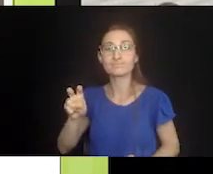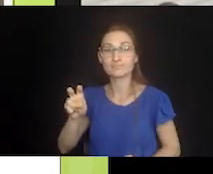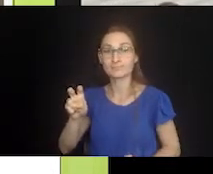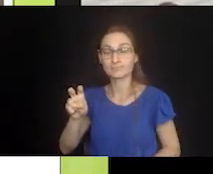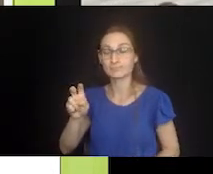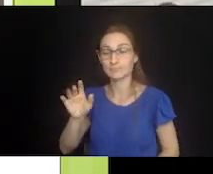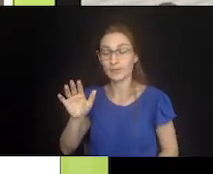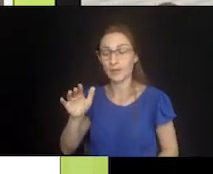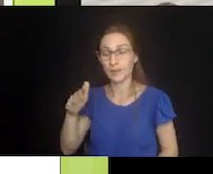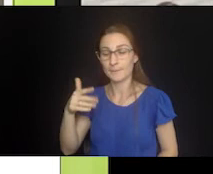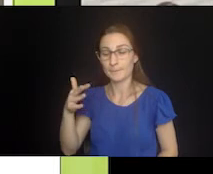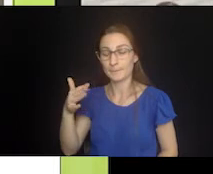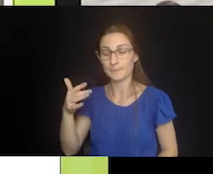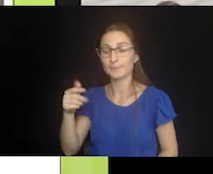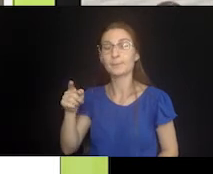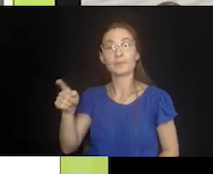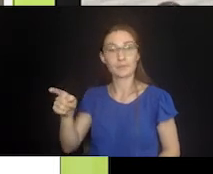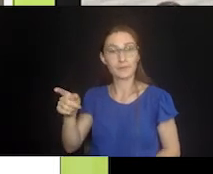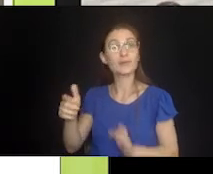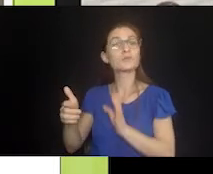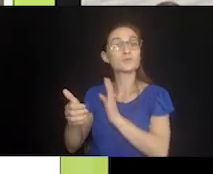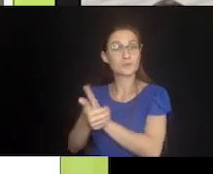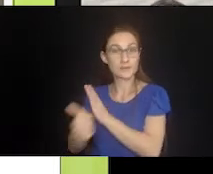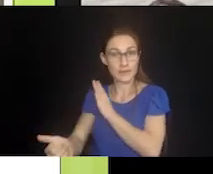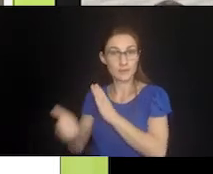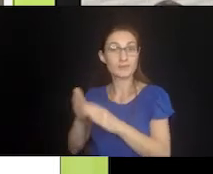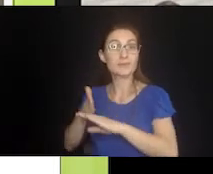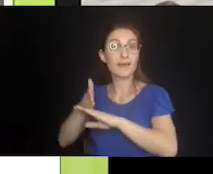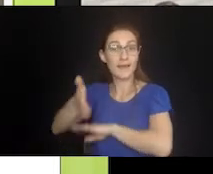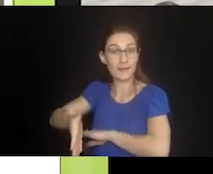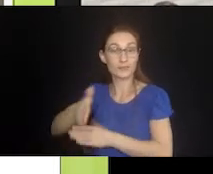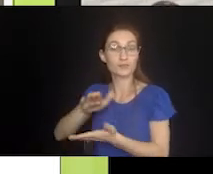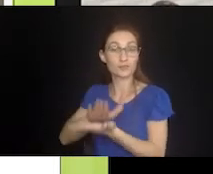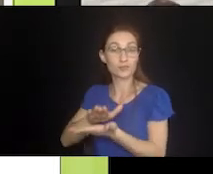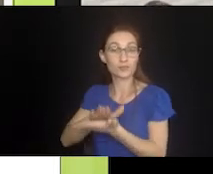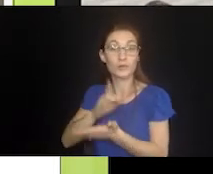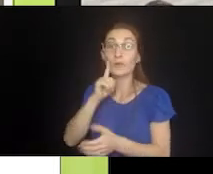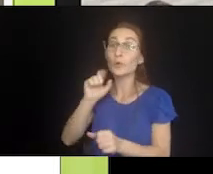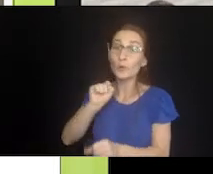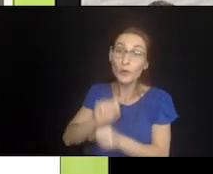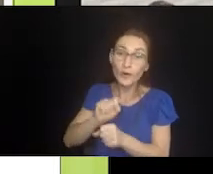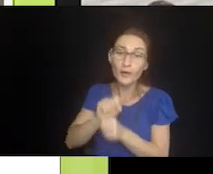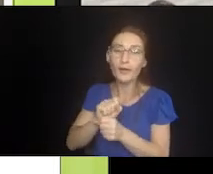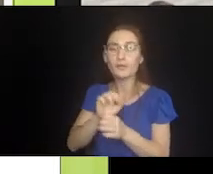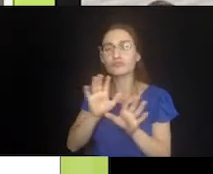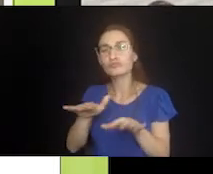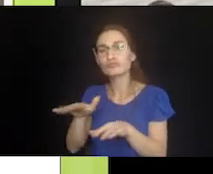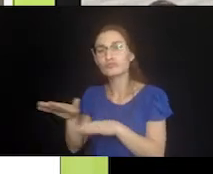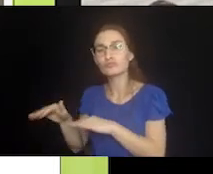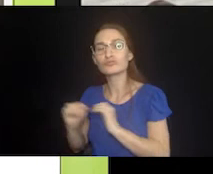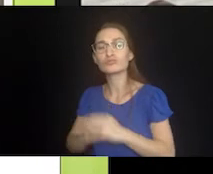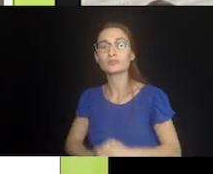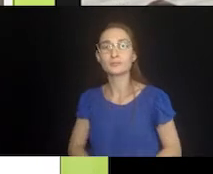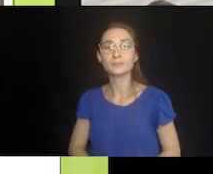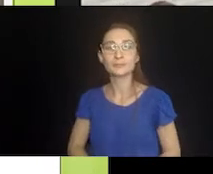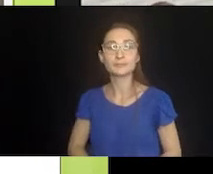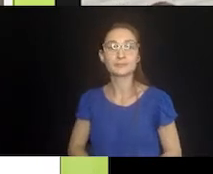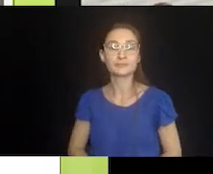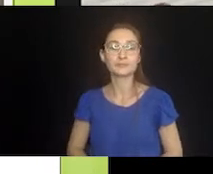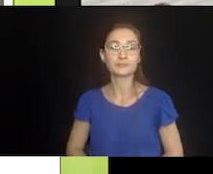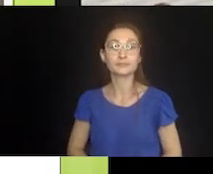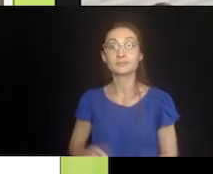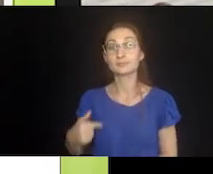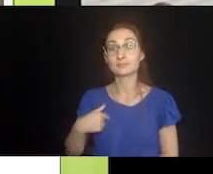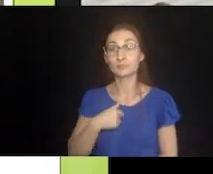school and go and learn skills after school for work and whatnot.